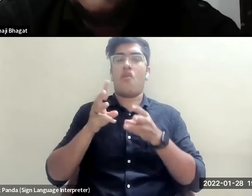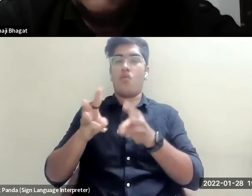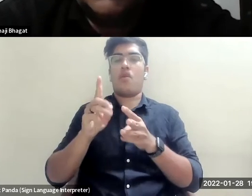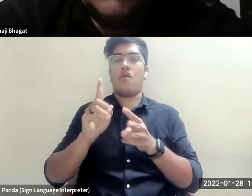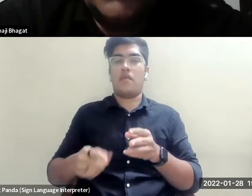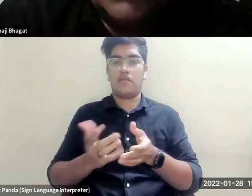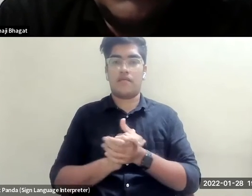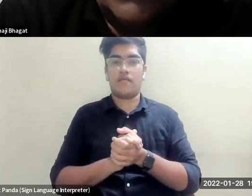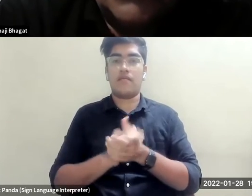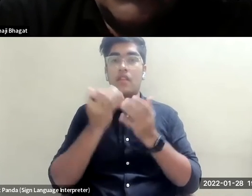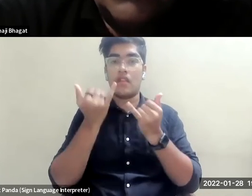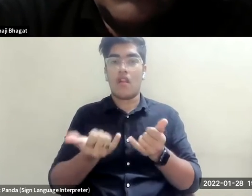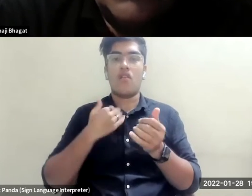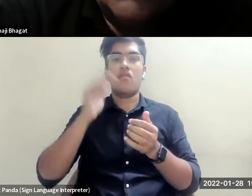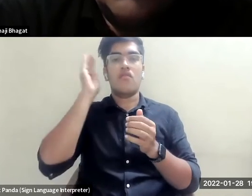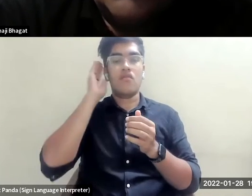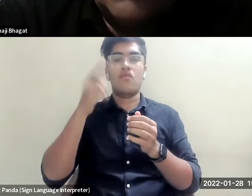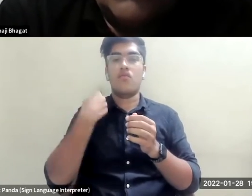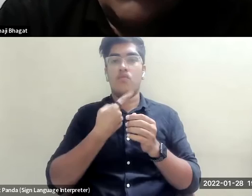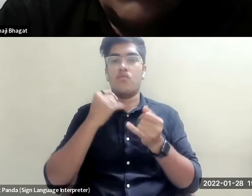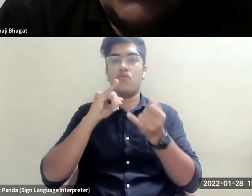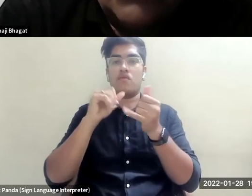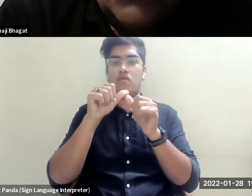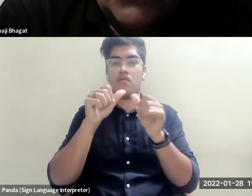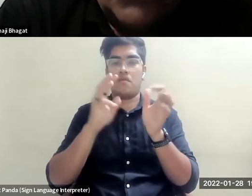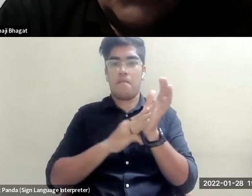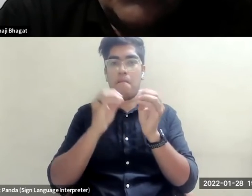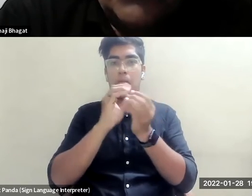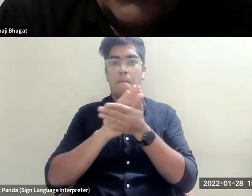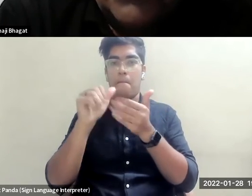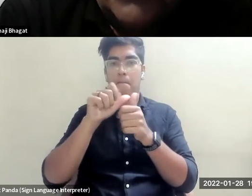Now we will hear from Sambhaji, who will talk about